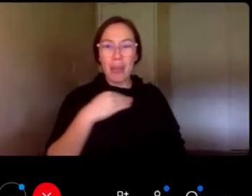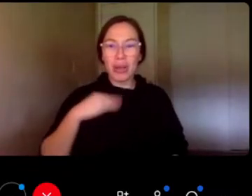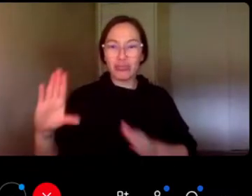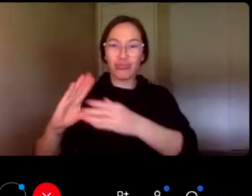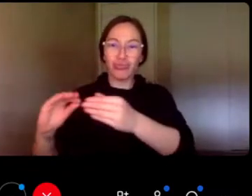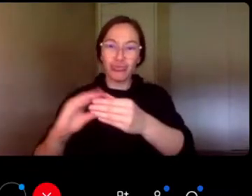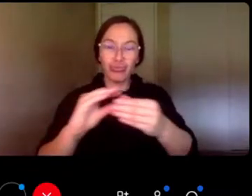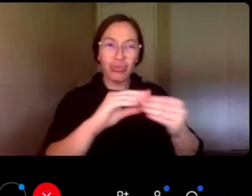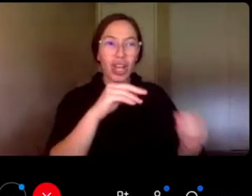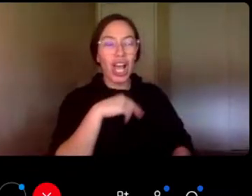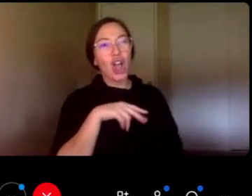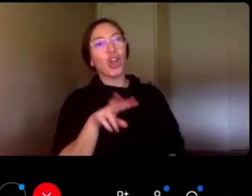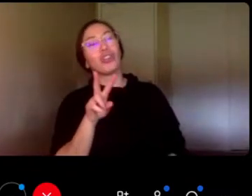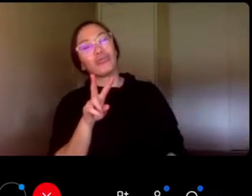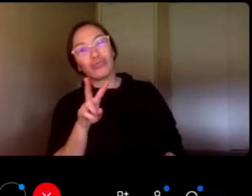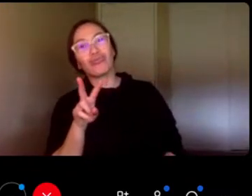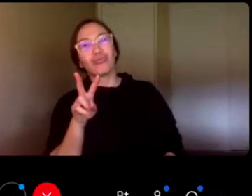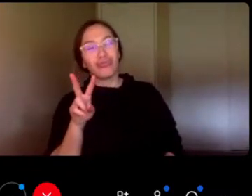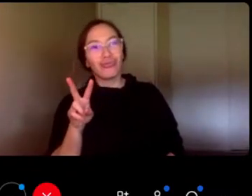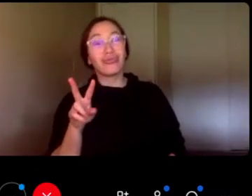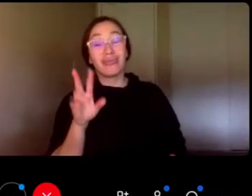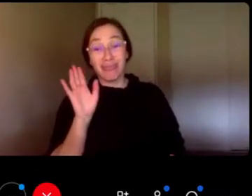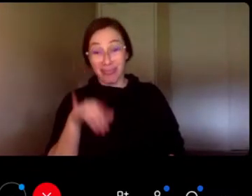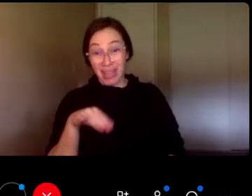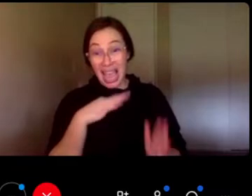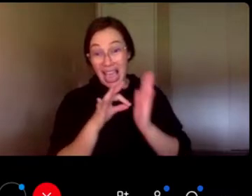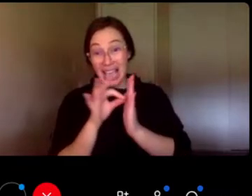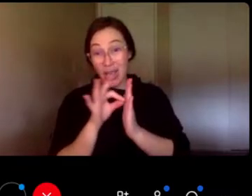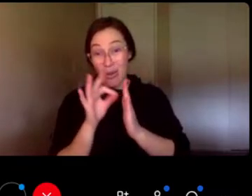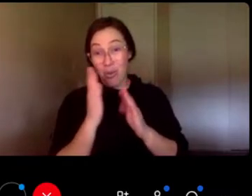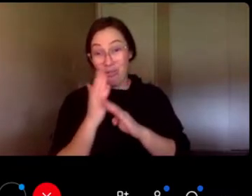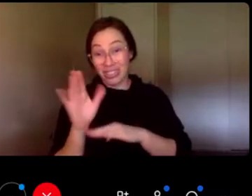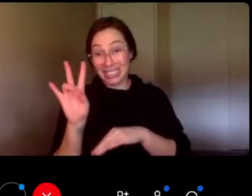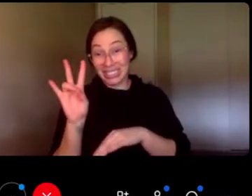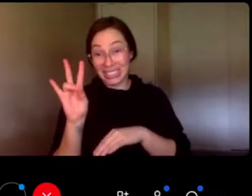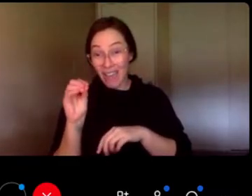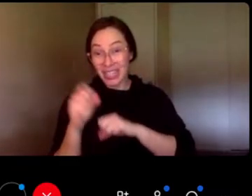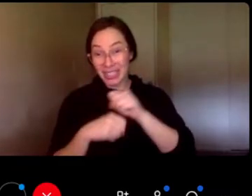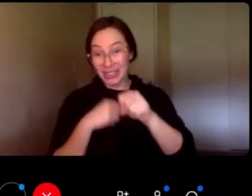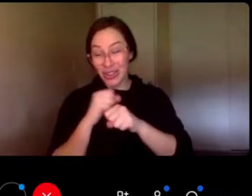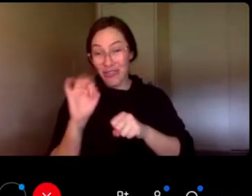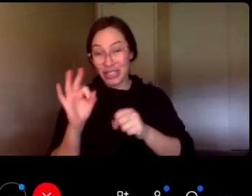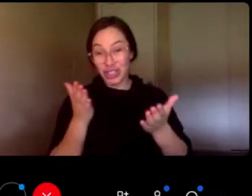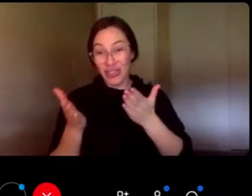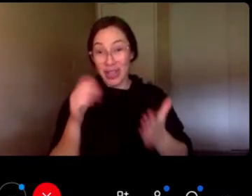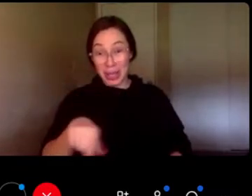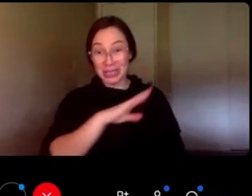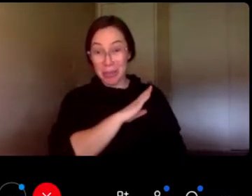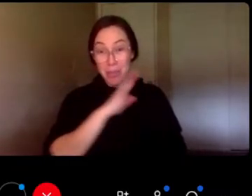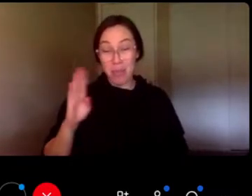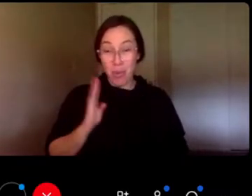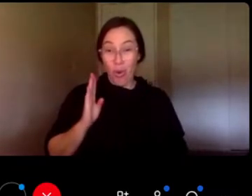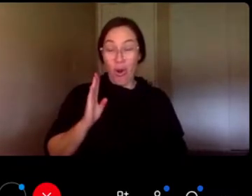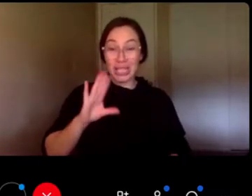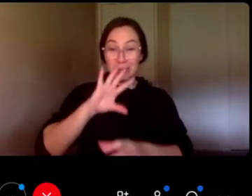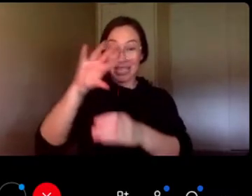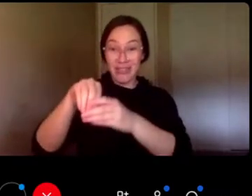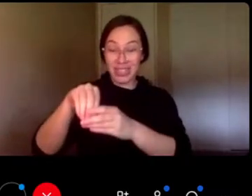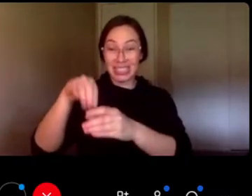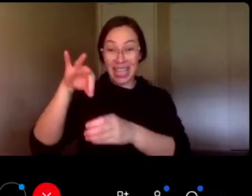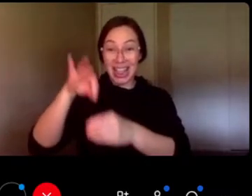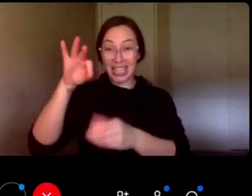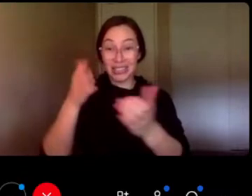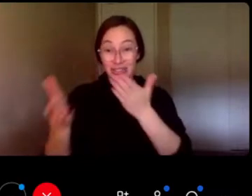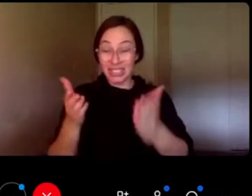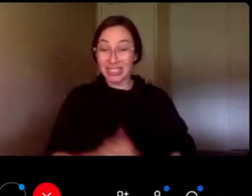when I go places. And I counted over 70 years of service this board has given through an elected service. And how long